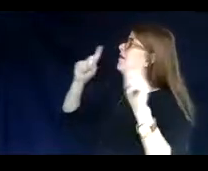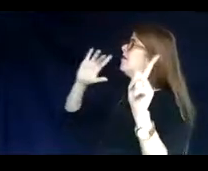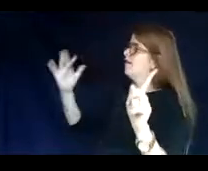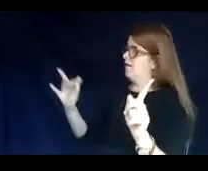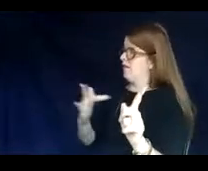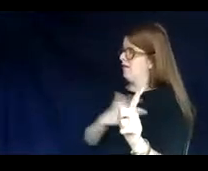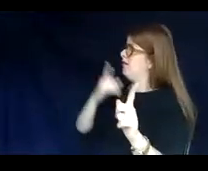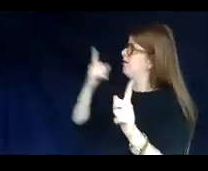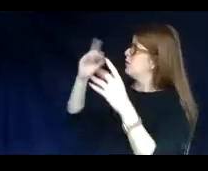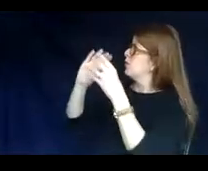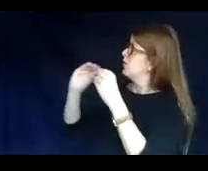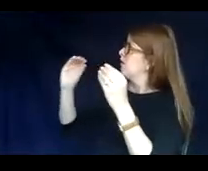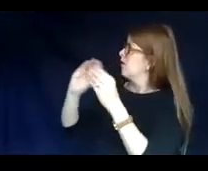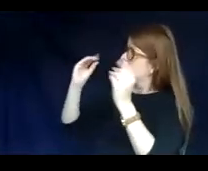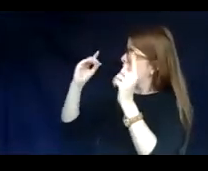out